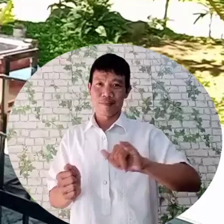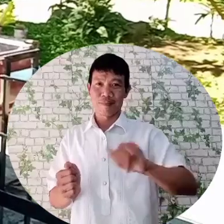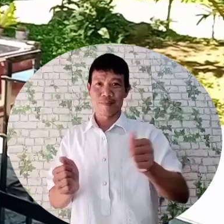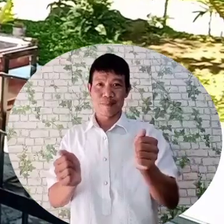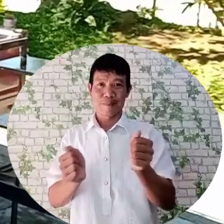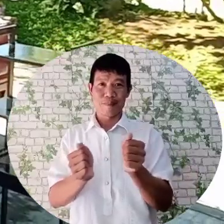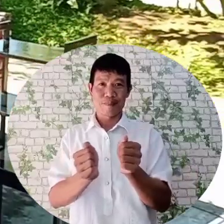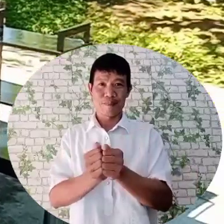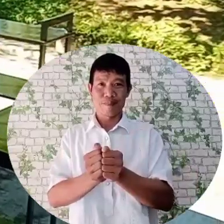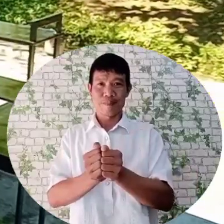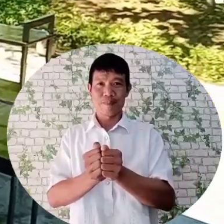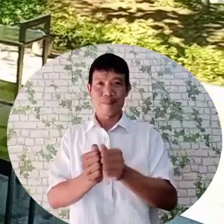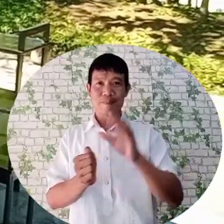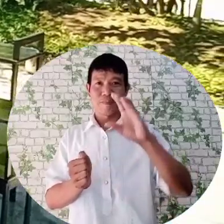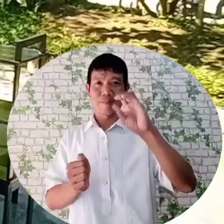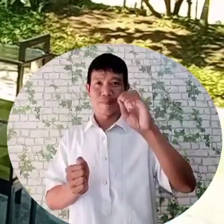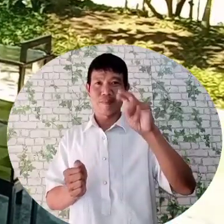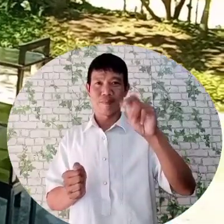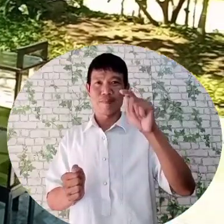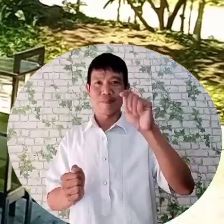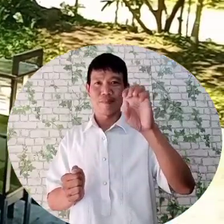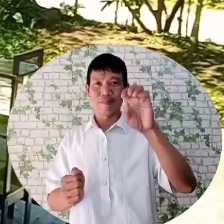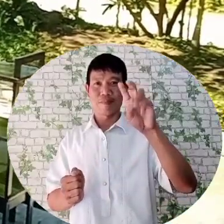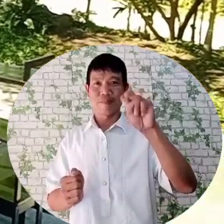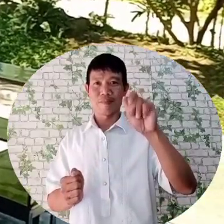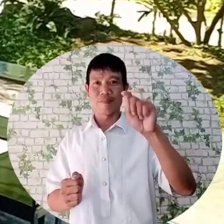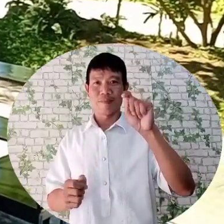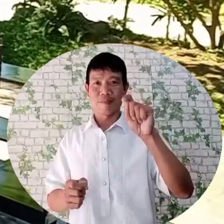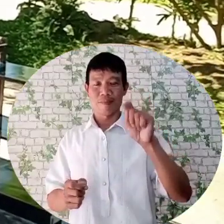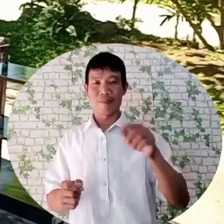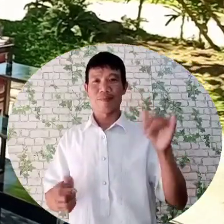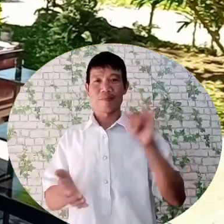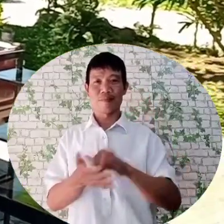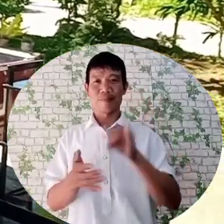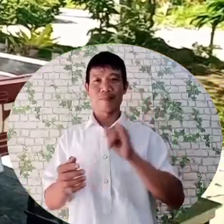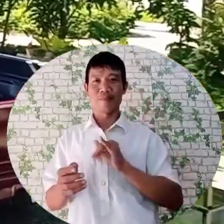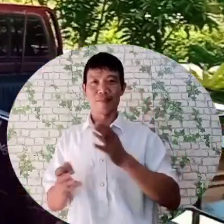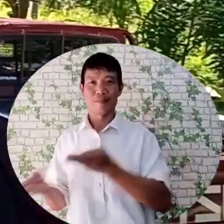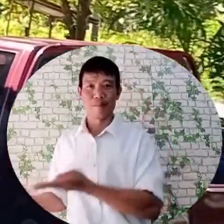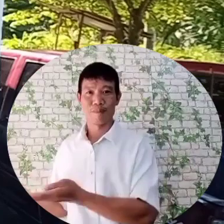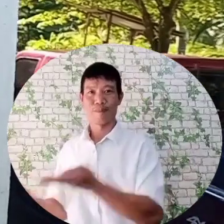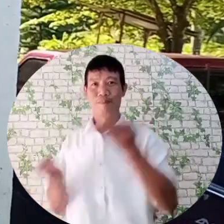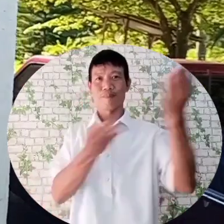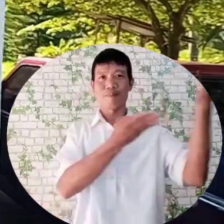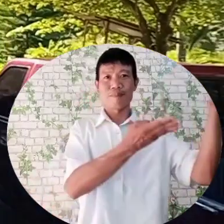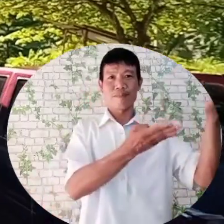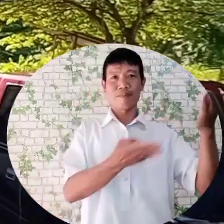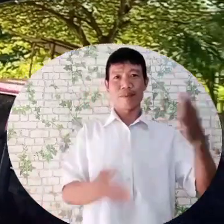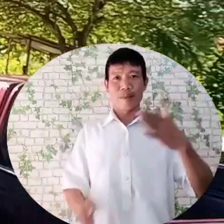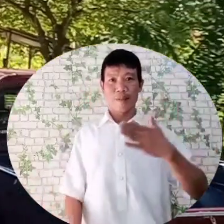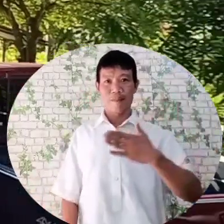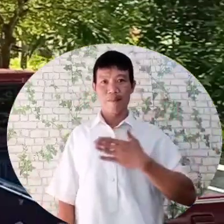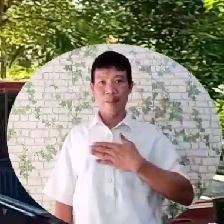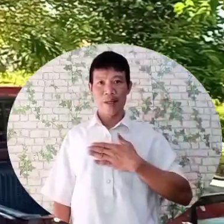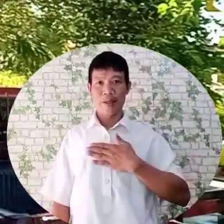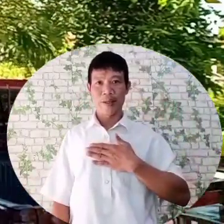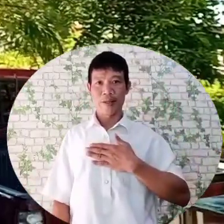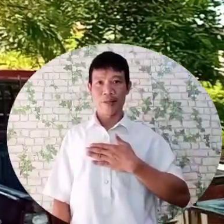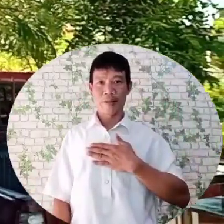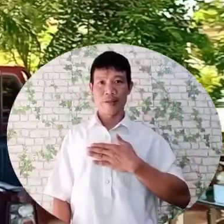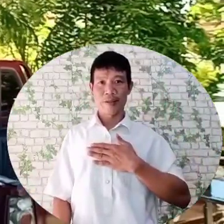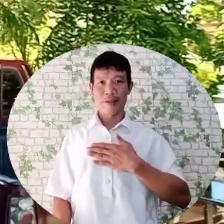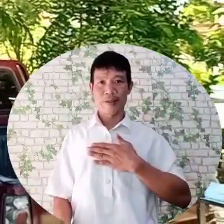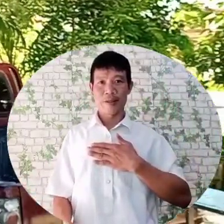that I have to deliver my finished product, the laptop